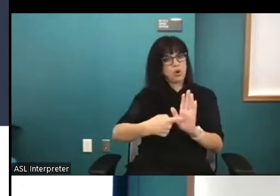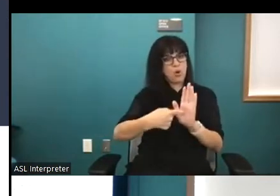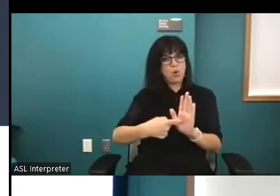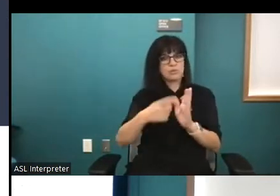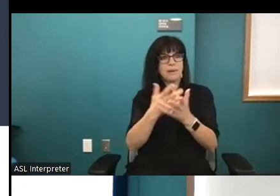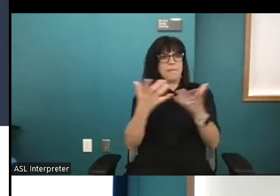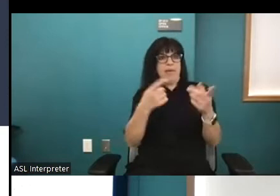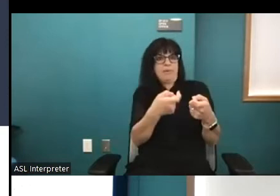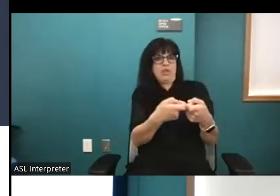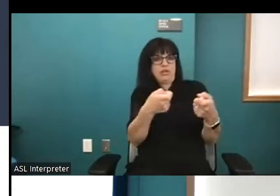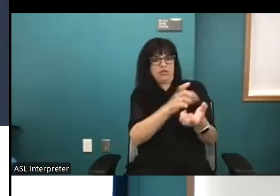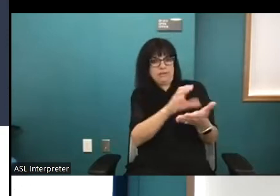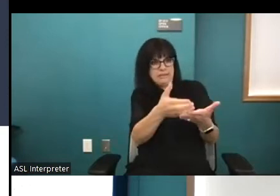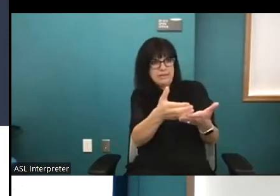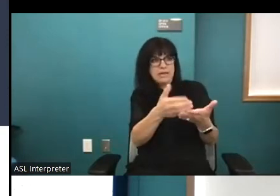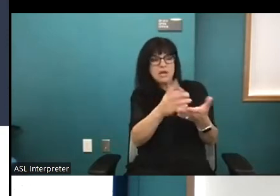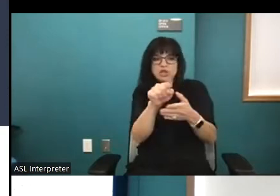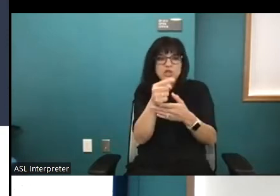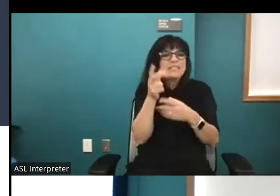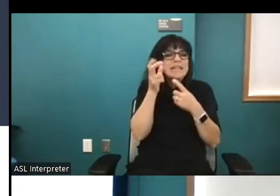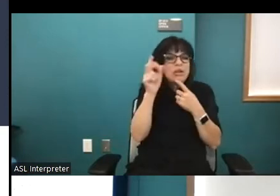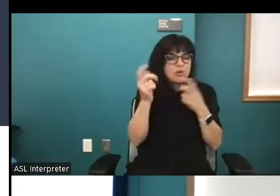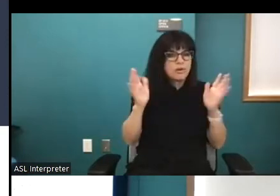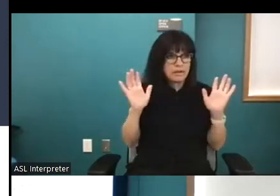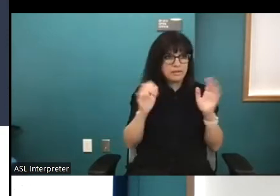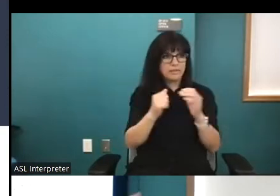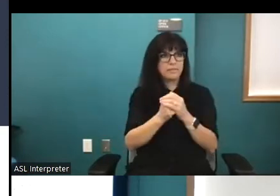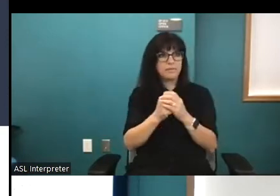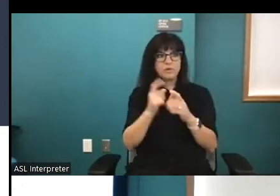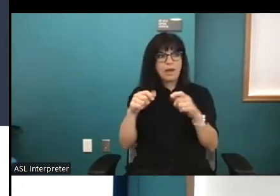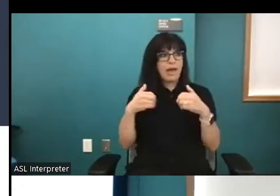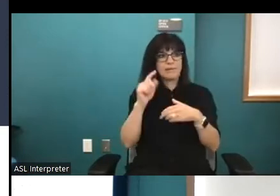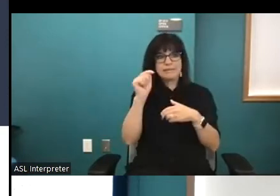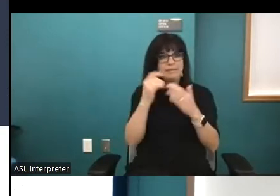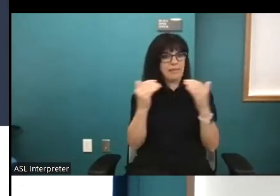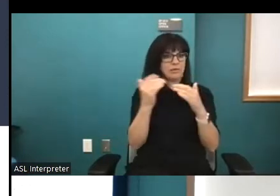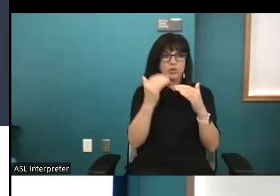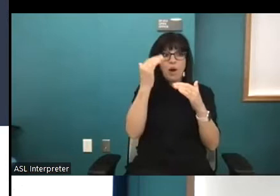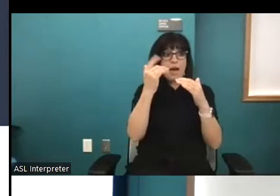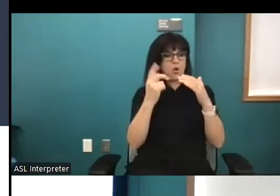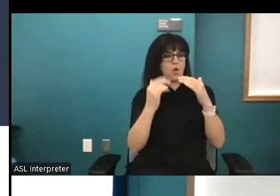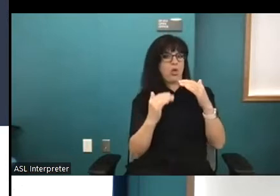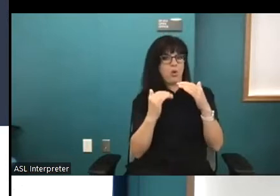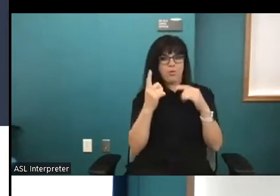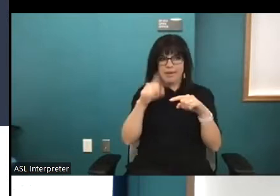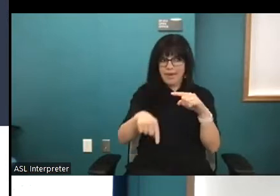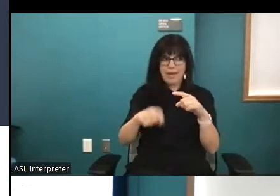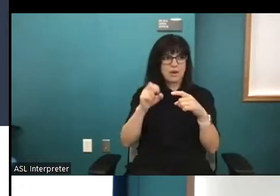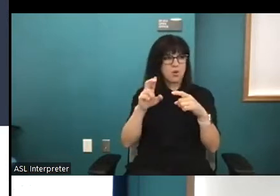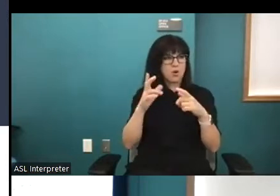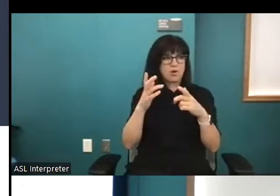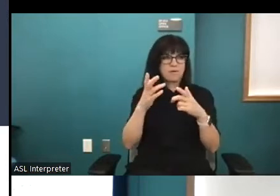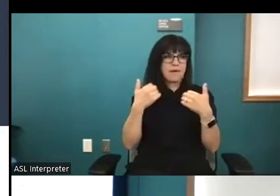much electricity so they can just hear it, right? So you can't have your T levels too high or too low, or there will be